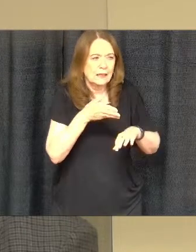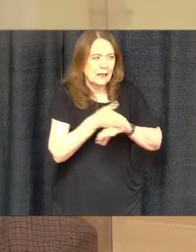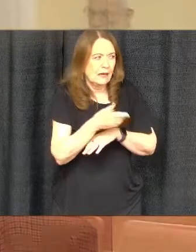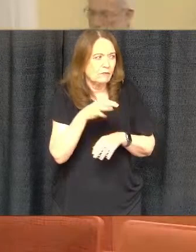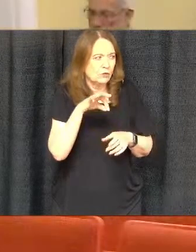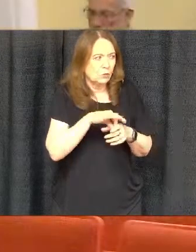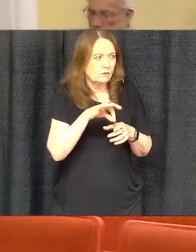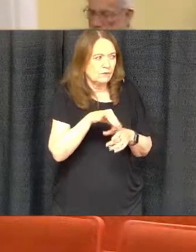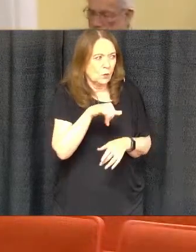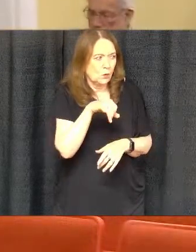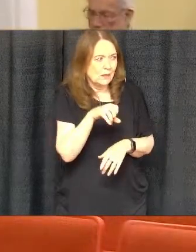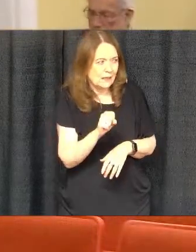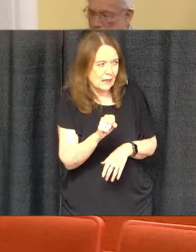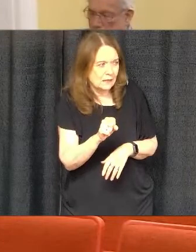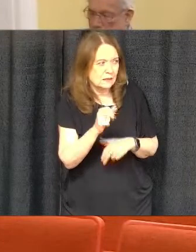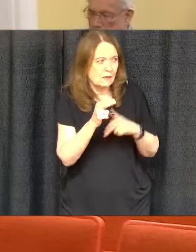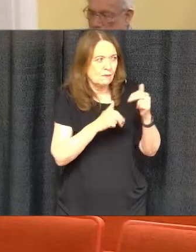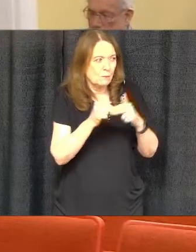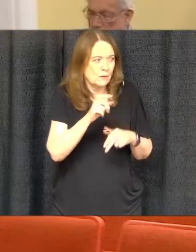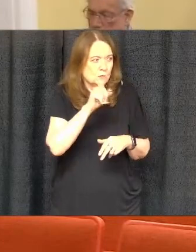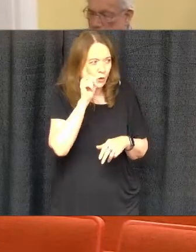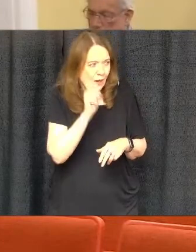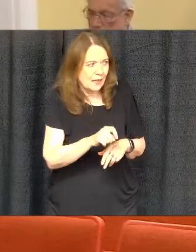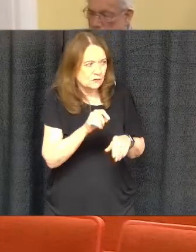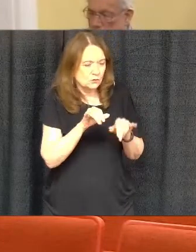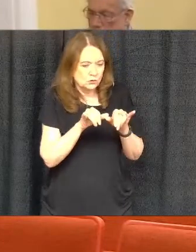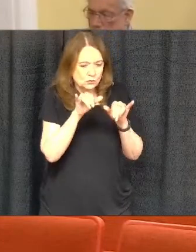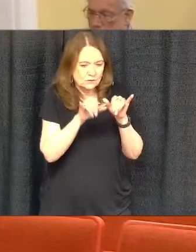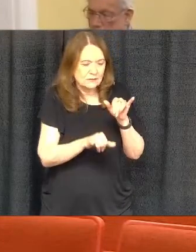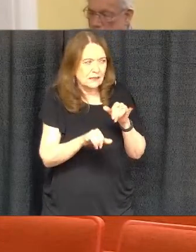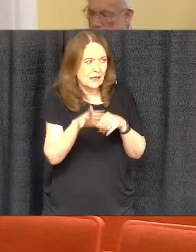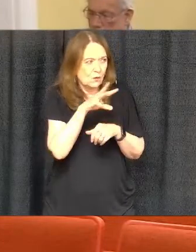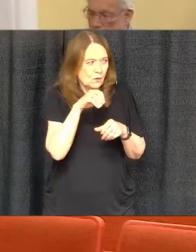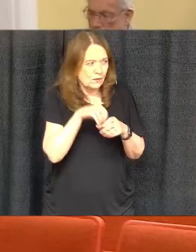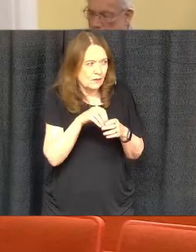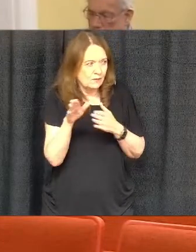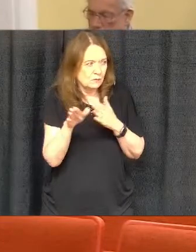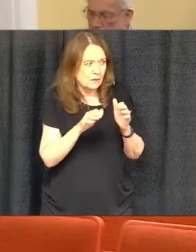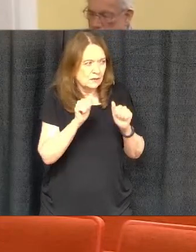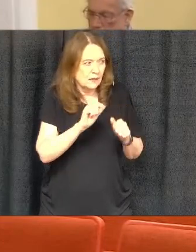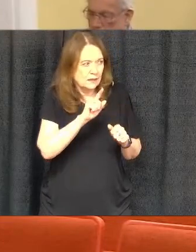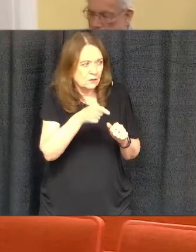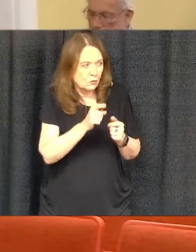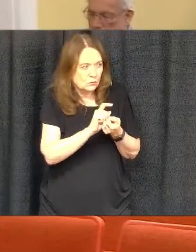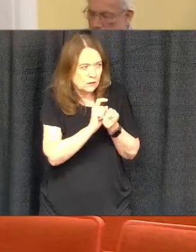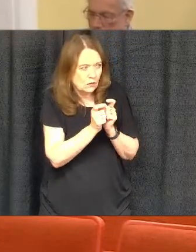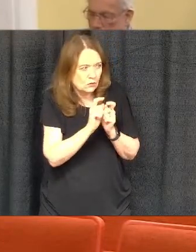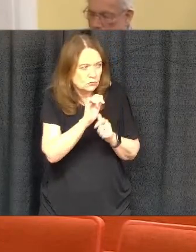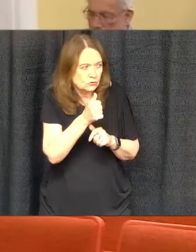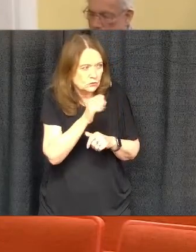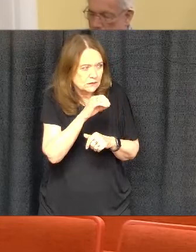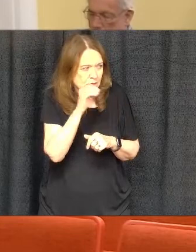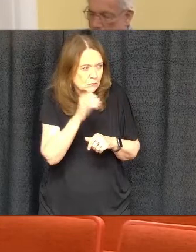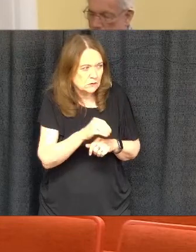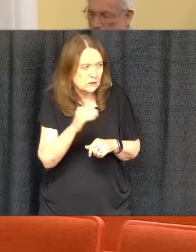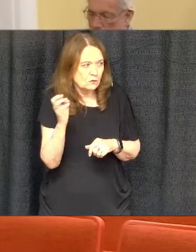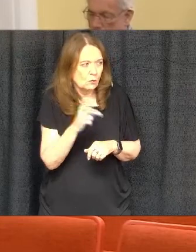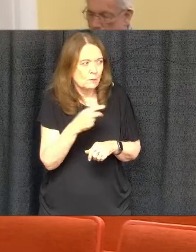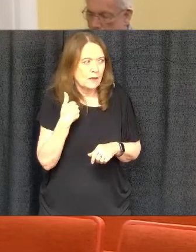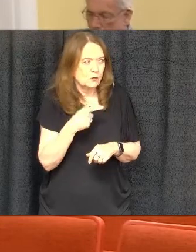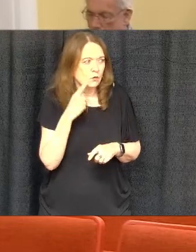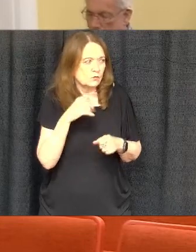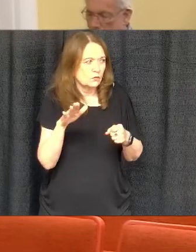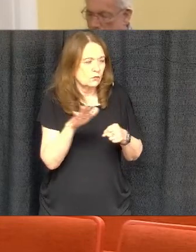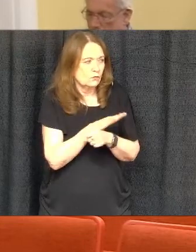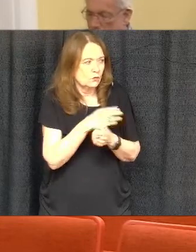yes on this, the builder has to stay within this plan and they can only alter by 10% or it has to come back to us for a vote. Is